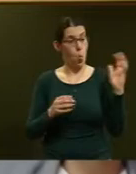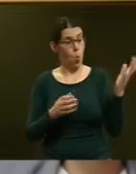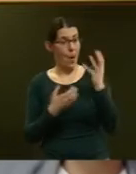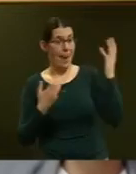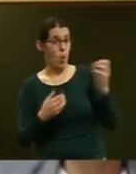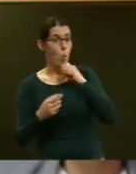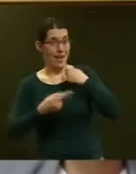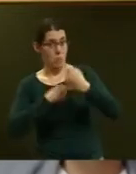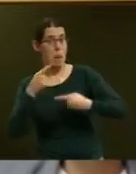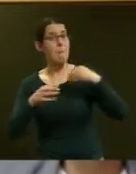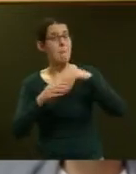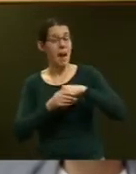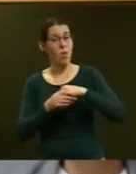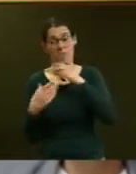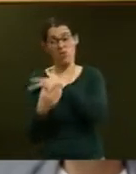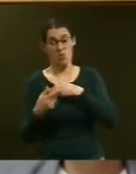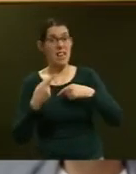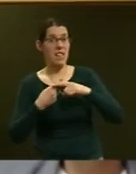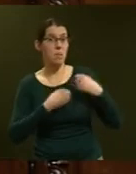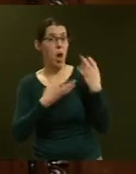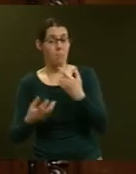being a part of the security of supply, and I said yes.